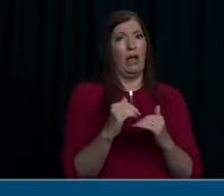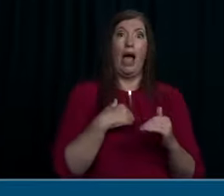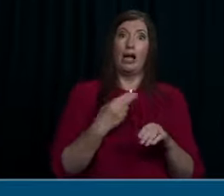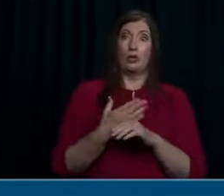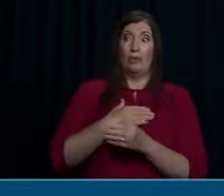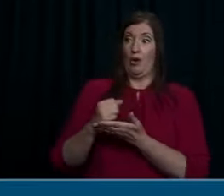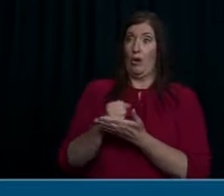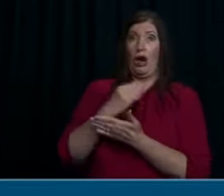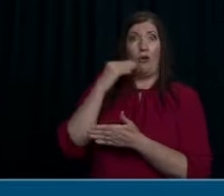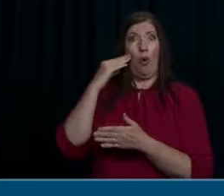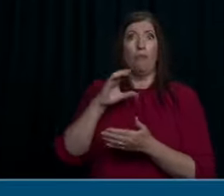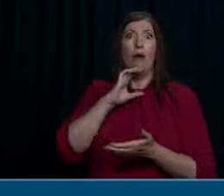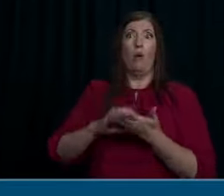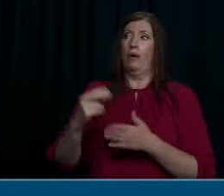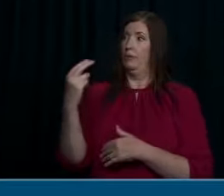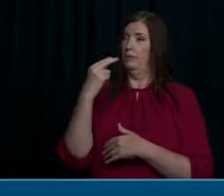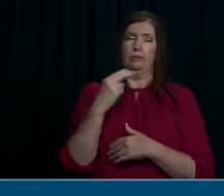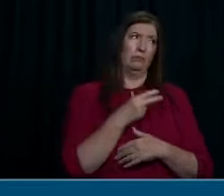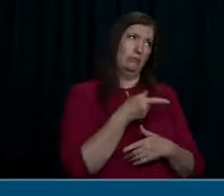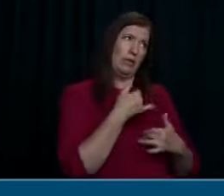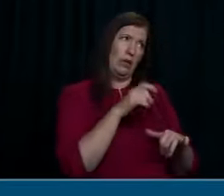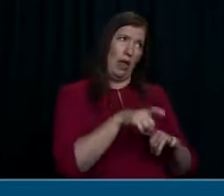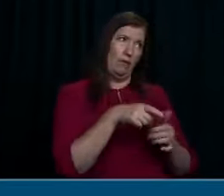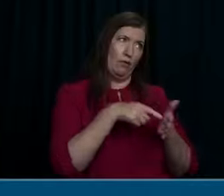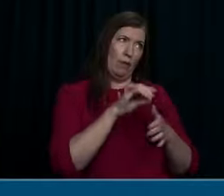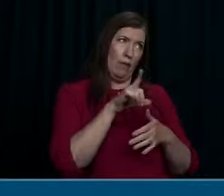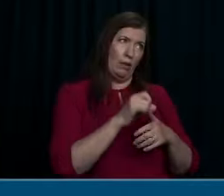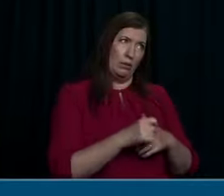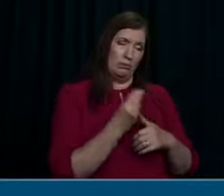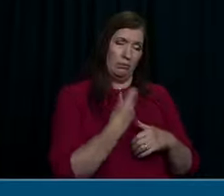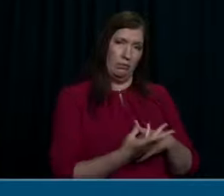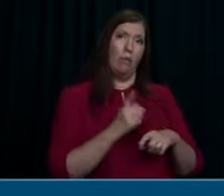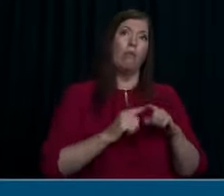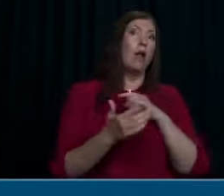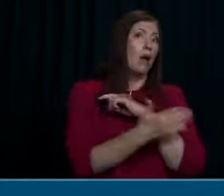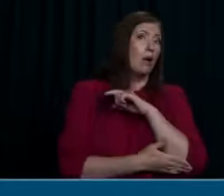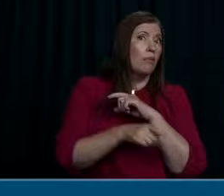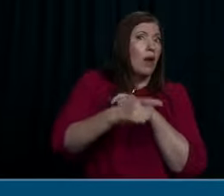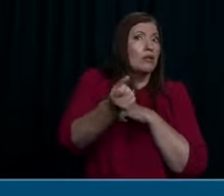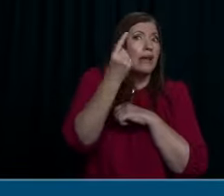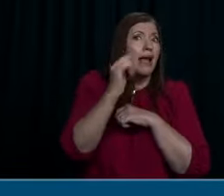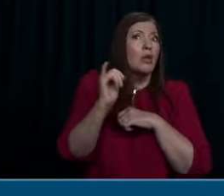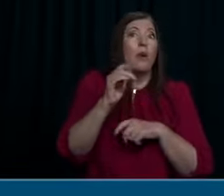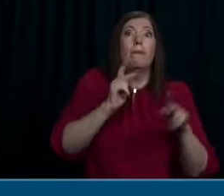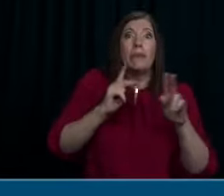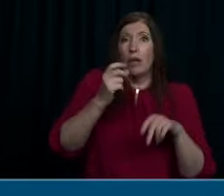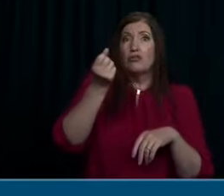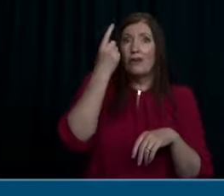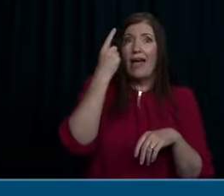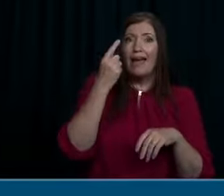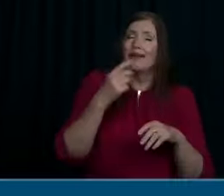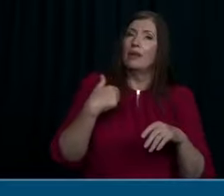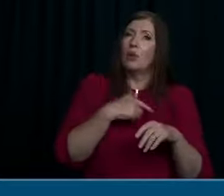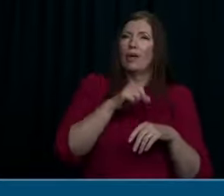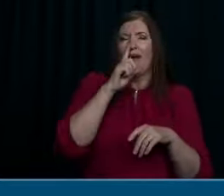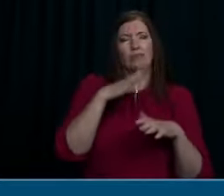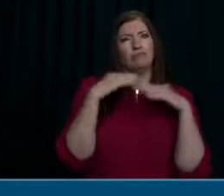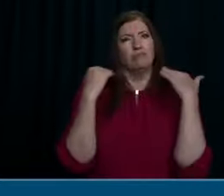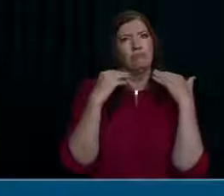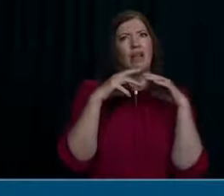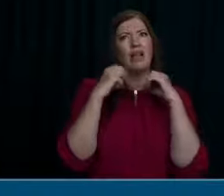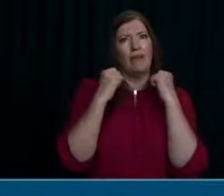my wife looks at me and goes, you know, we still got to pay the bills. So I think the country needs to understand that. I think the people do. And we're pretty well fed up with the